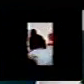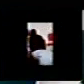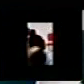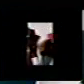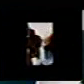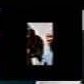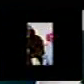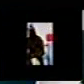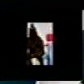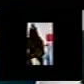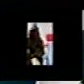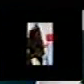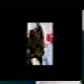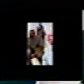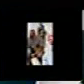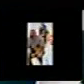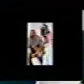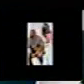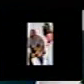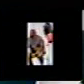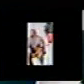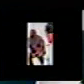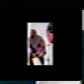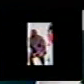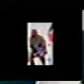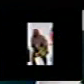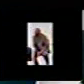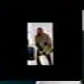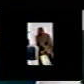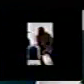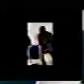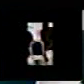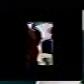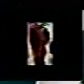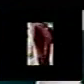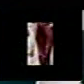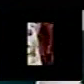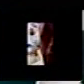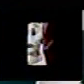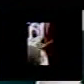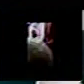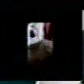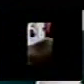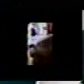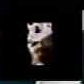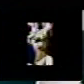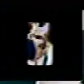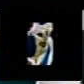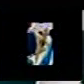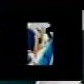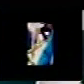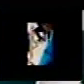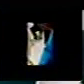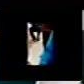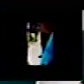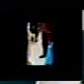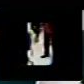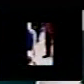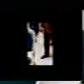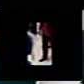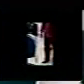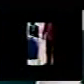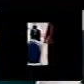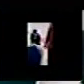2 Corinthians chapter 10. 2 Corinthians chapter 10, verse 4. For the weapons of our warfare are not carnal,